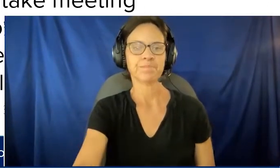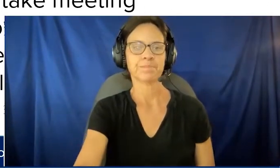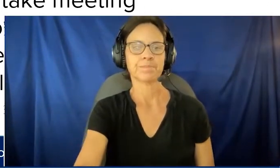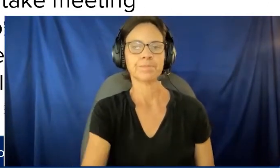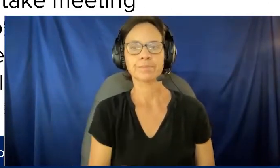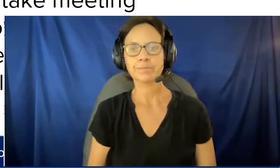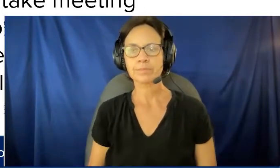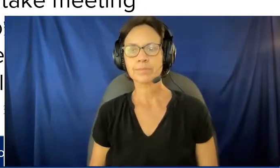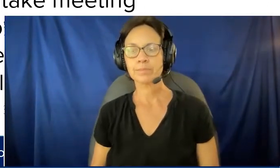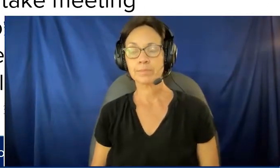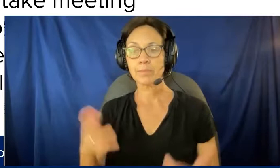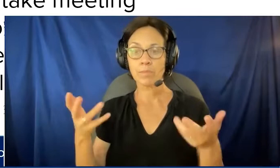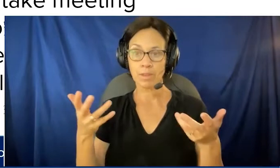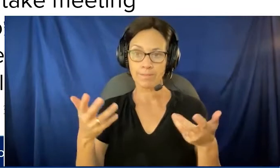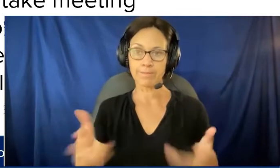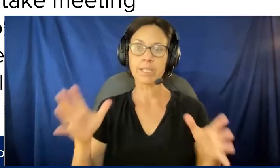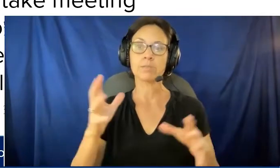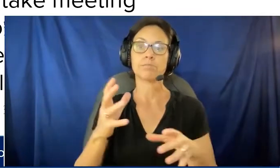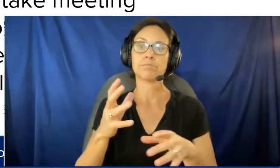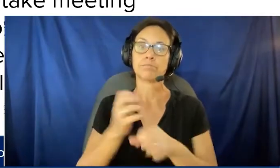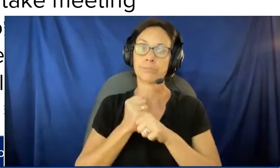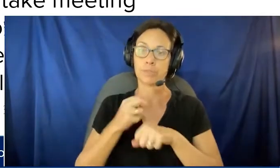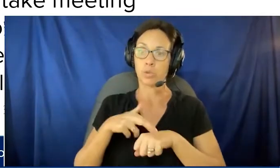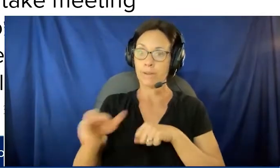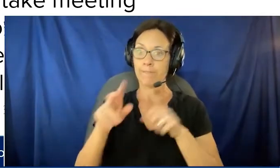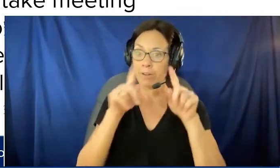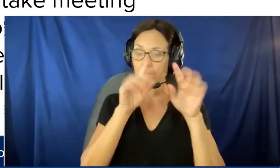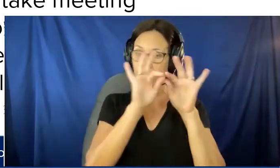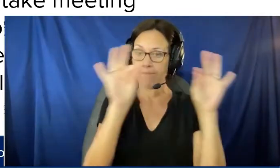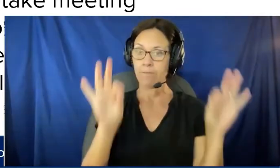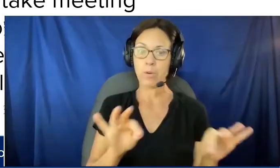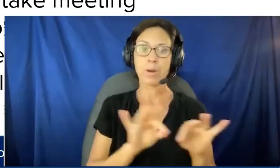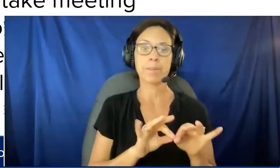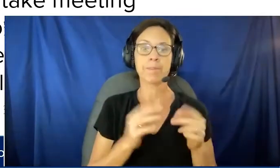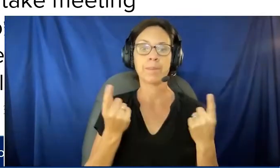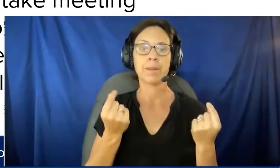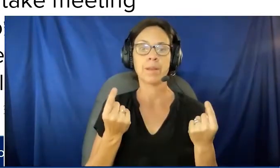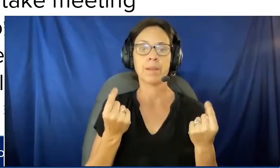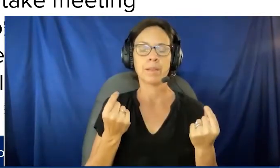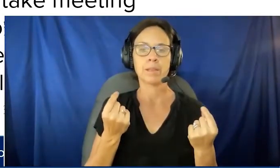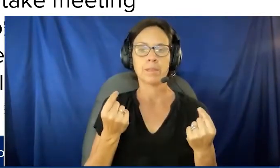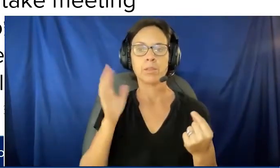After we receive a referral form, we are going to reach out